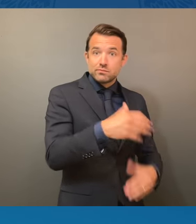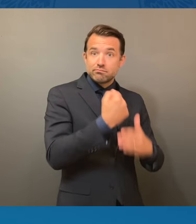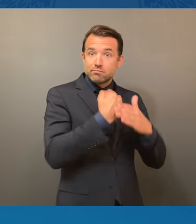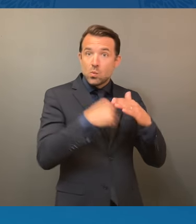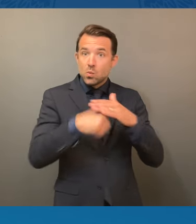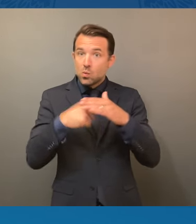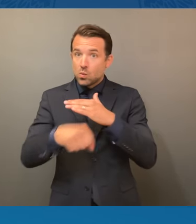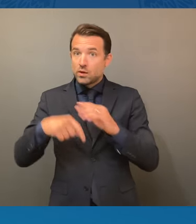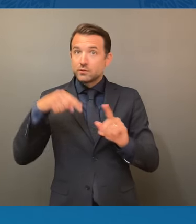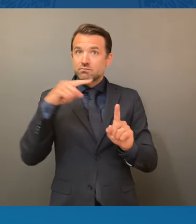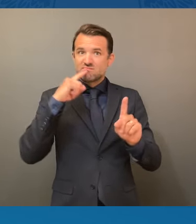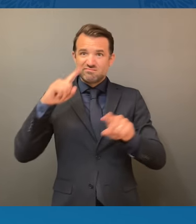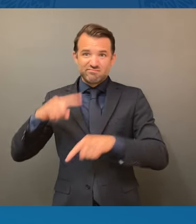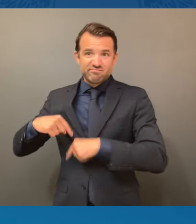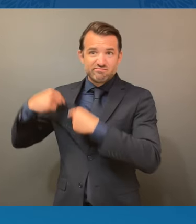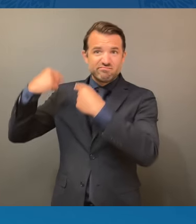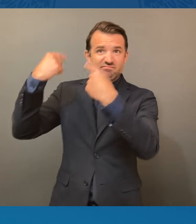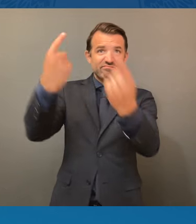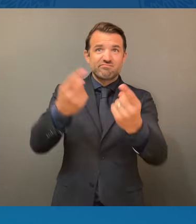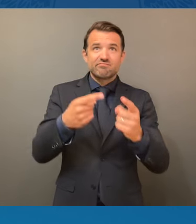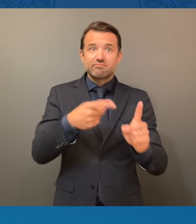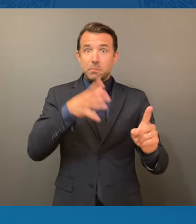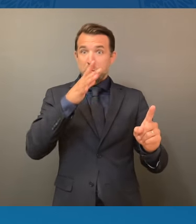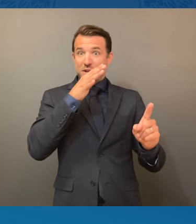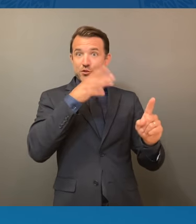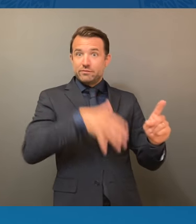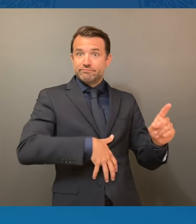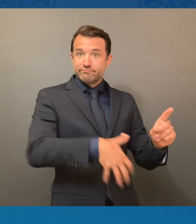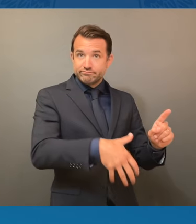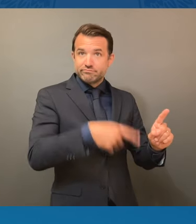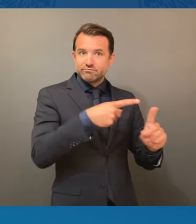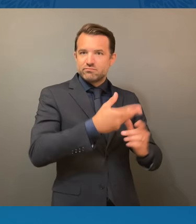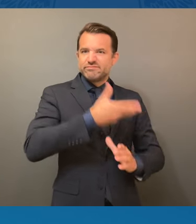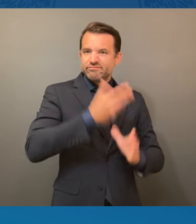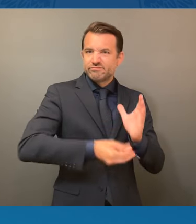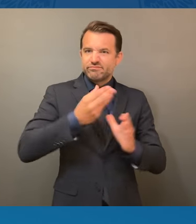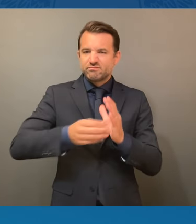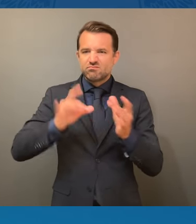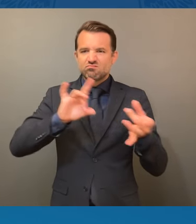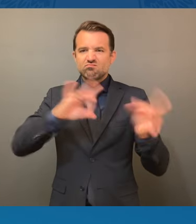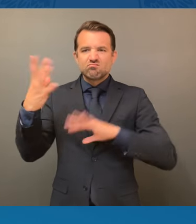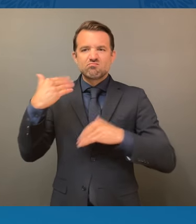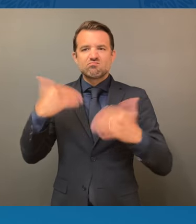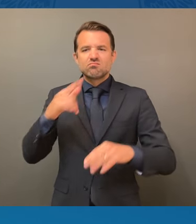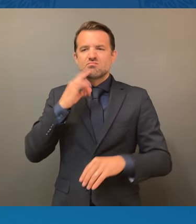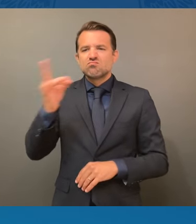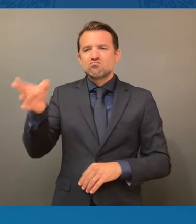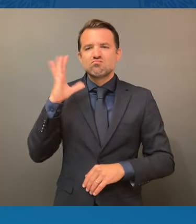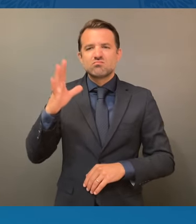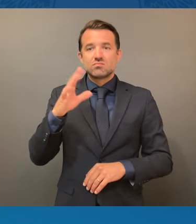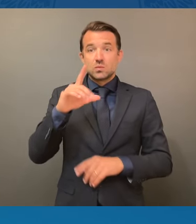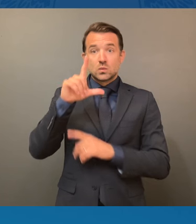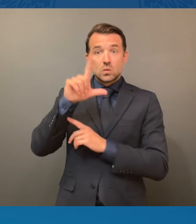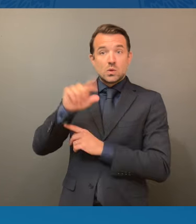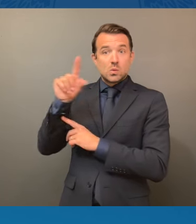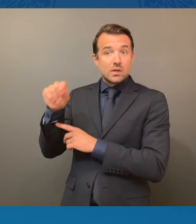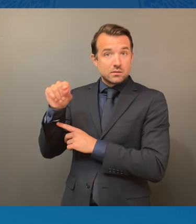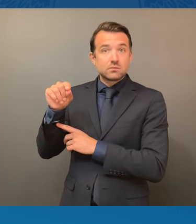maternal mortality crisis. As of 2020, the maternal mortality rate for Black women